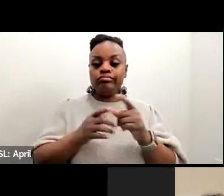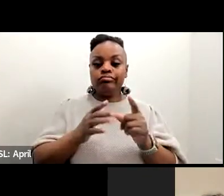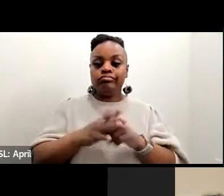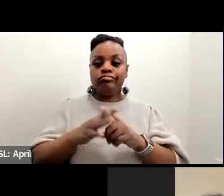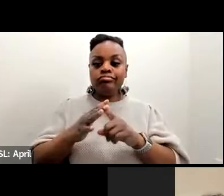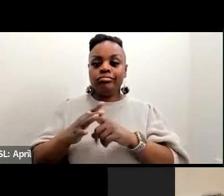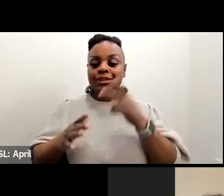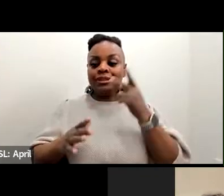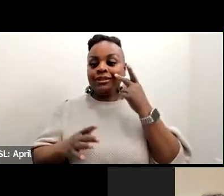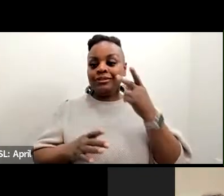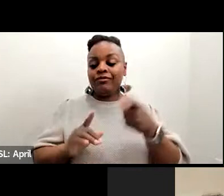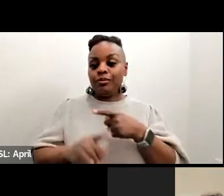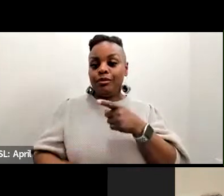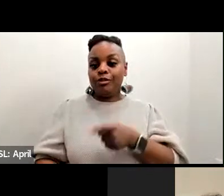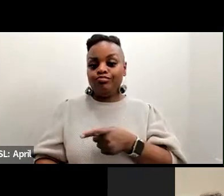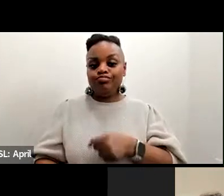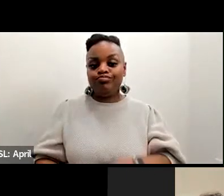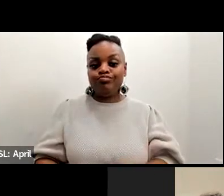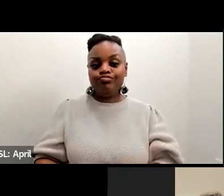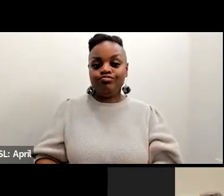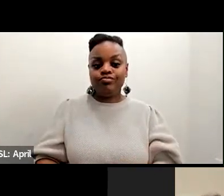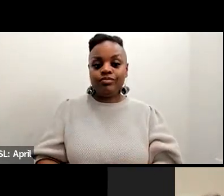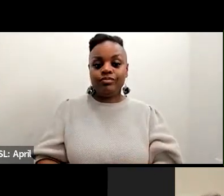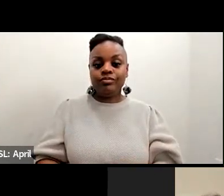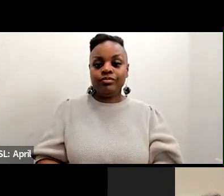what we've learned about radicalization